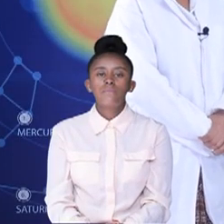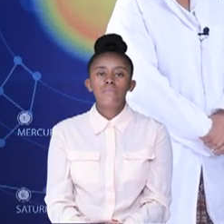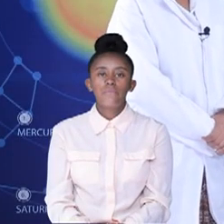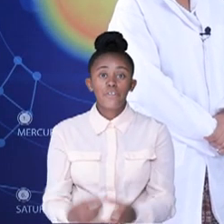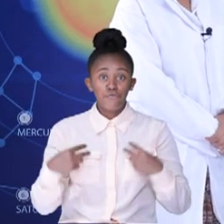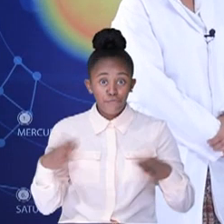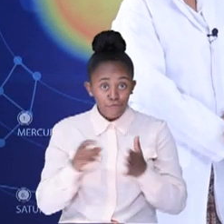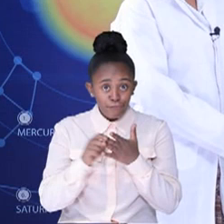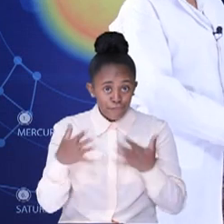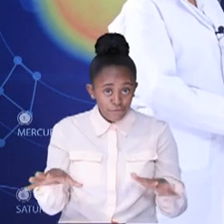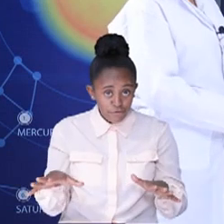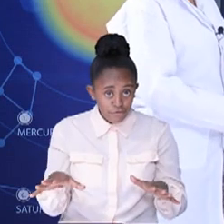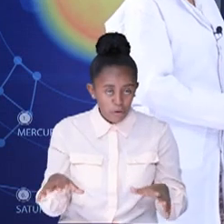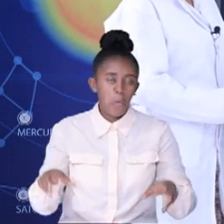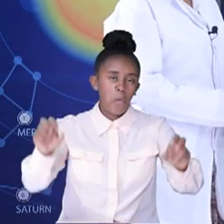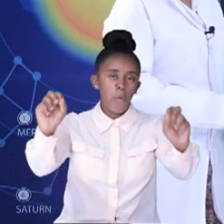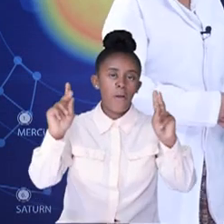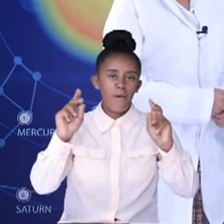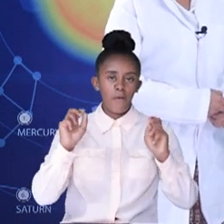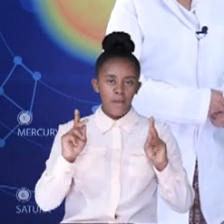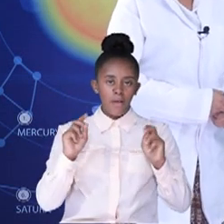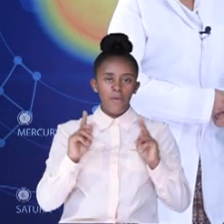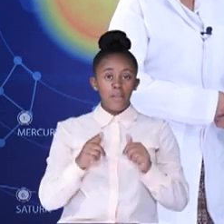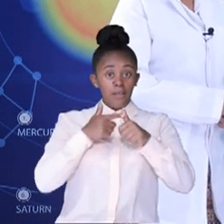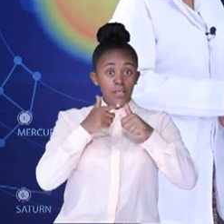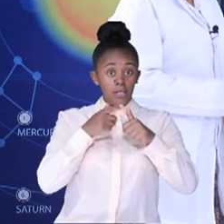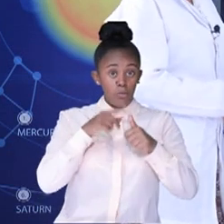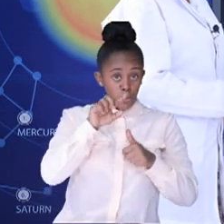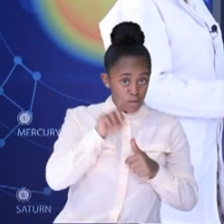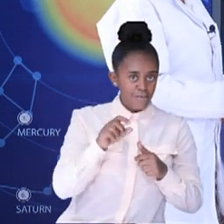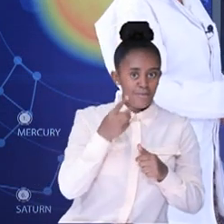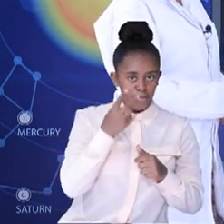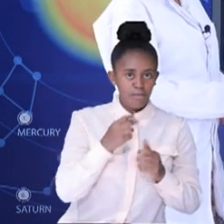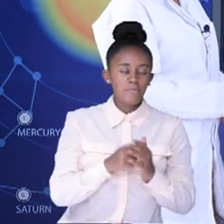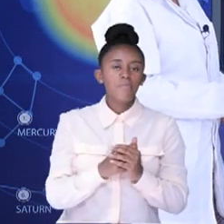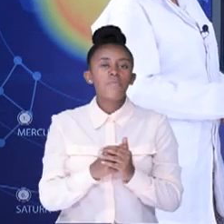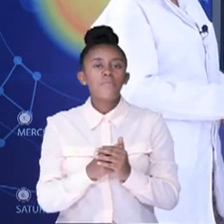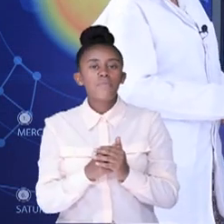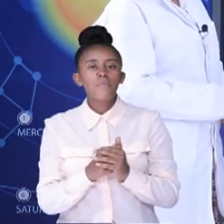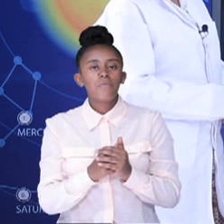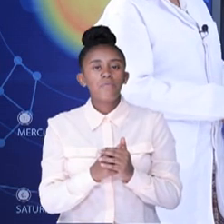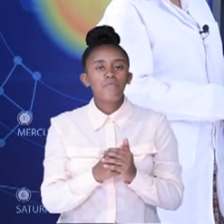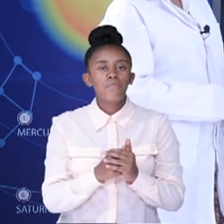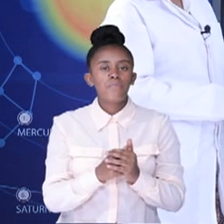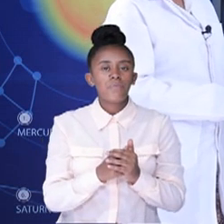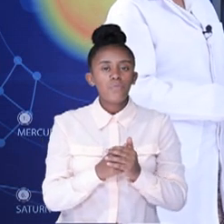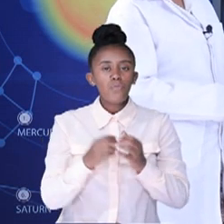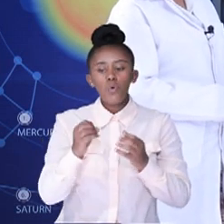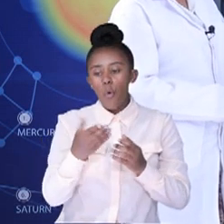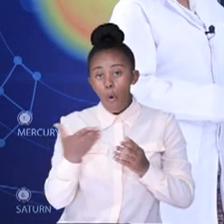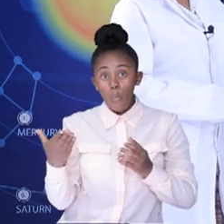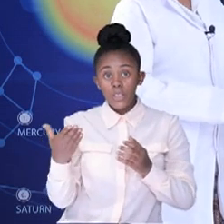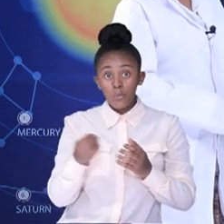Have you finished, students? Okay, let's start the first question. The first question says,